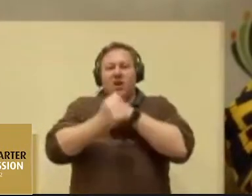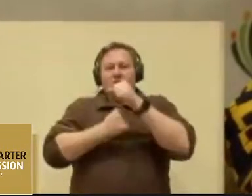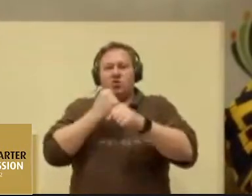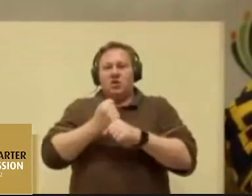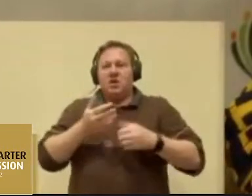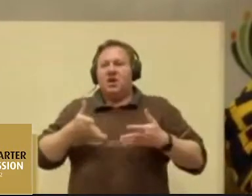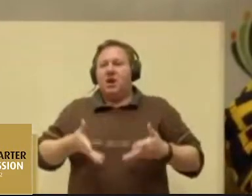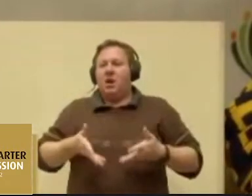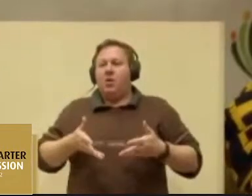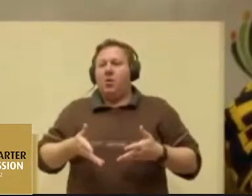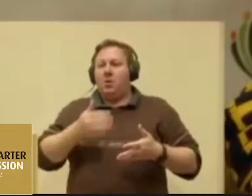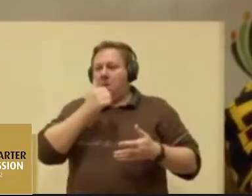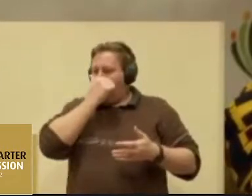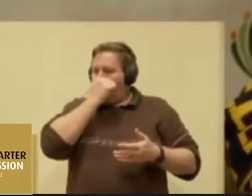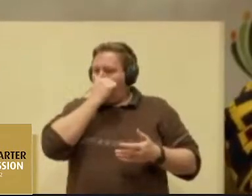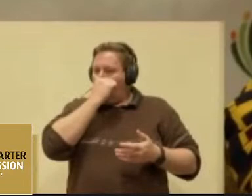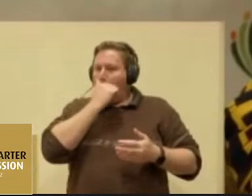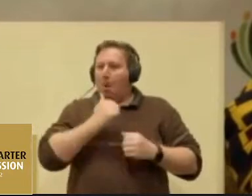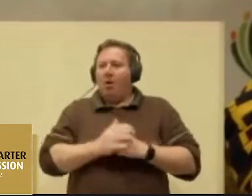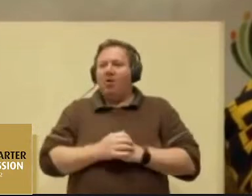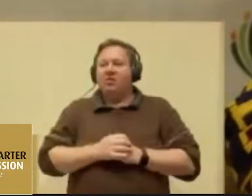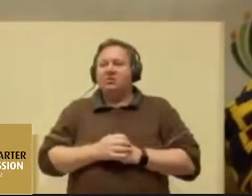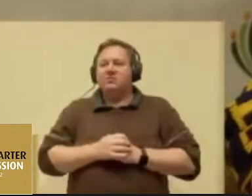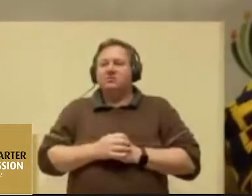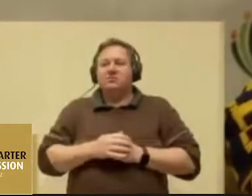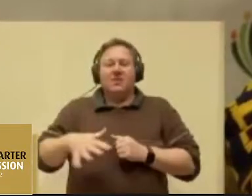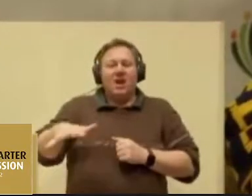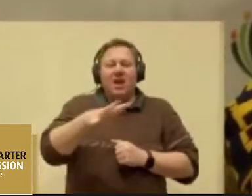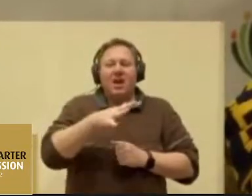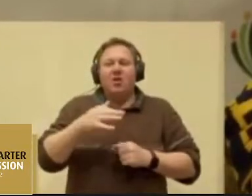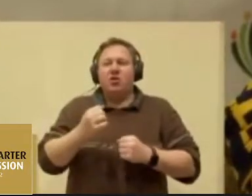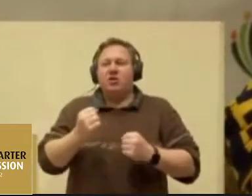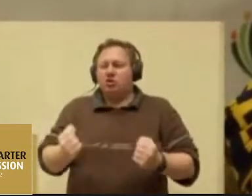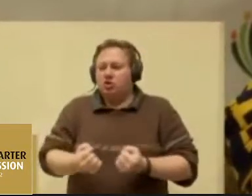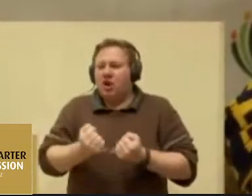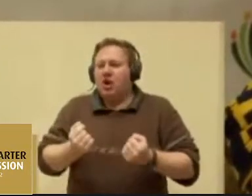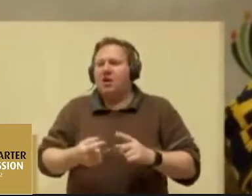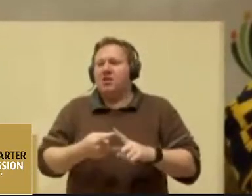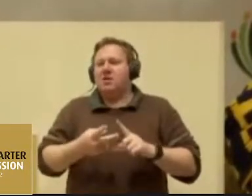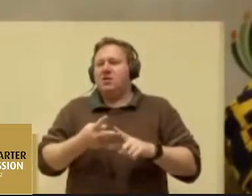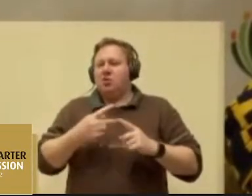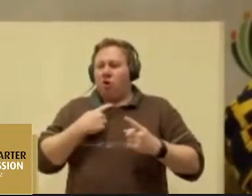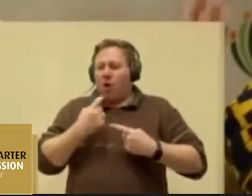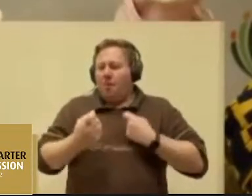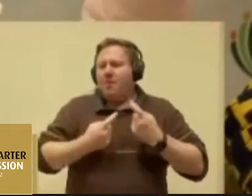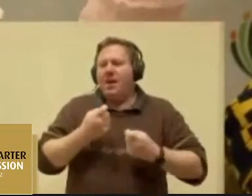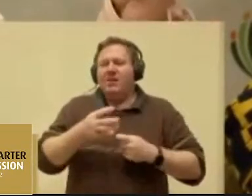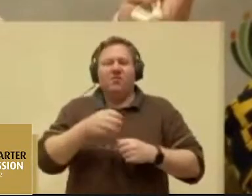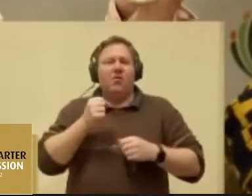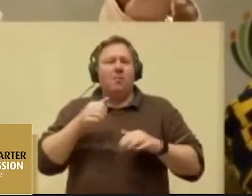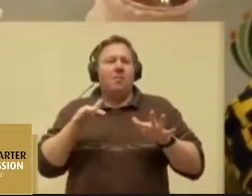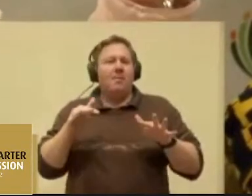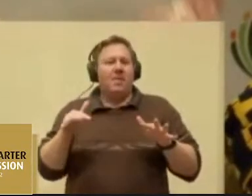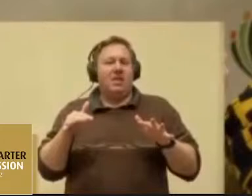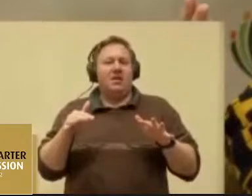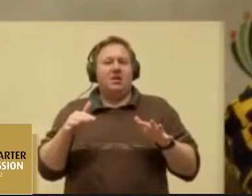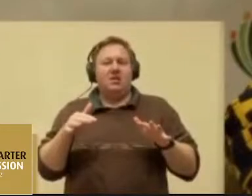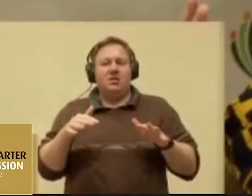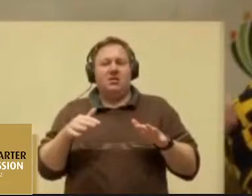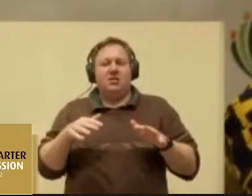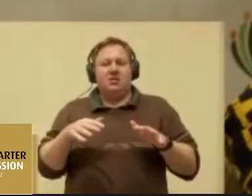areas of of of of struggle or of complaint from our people in